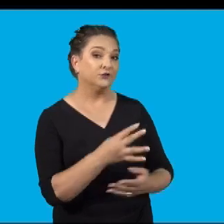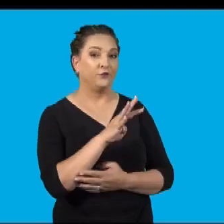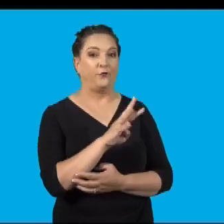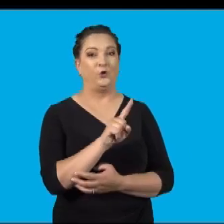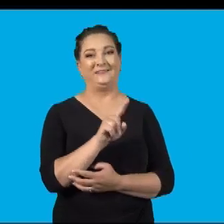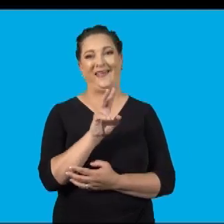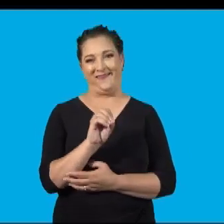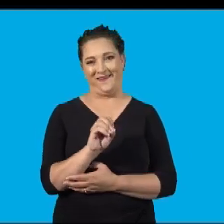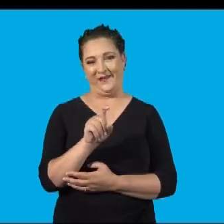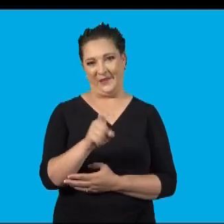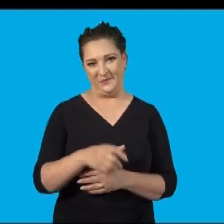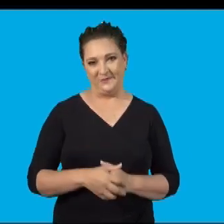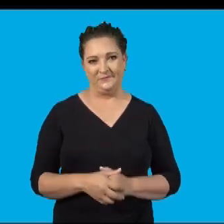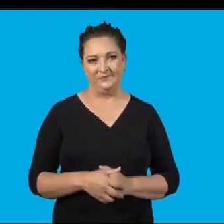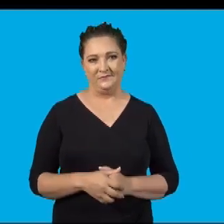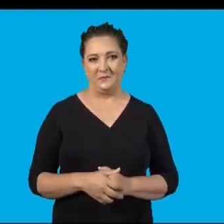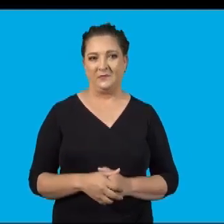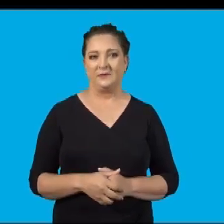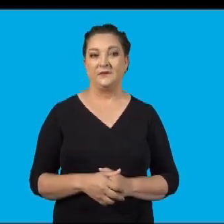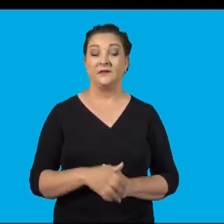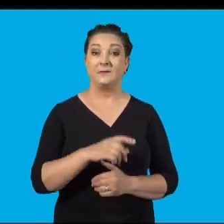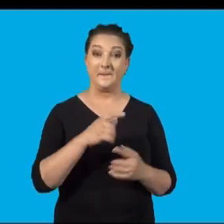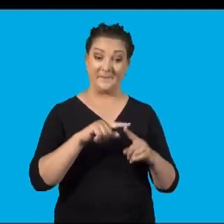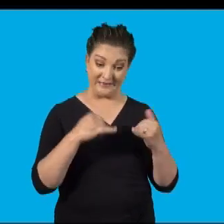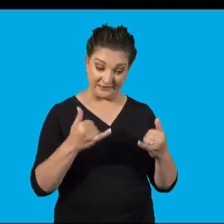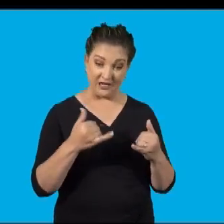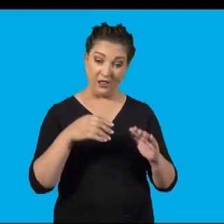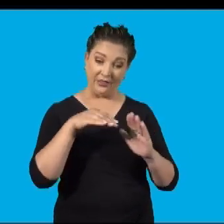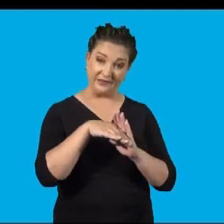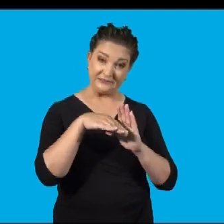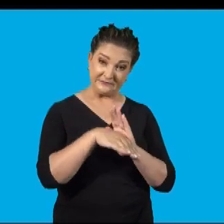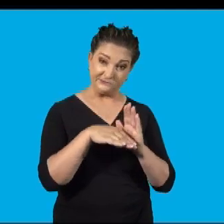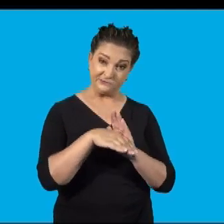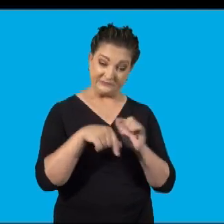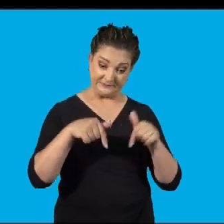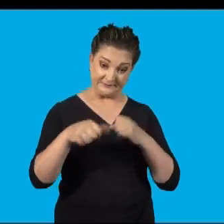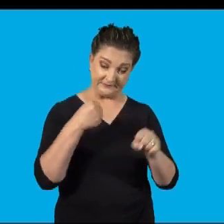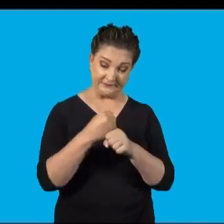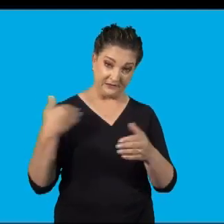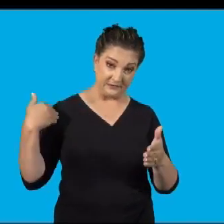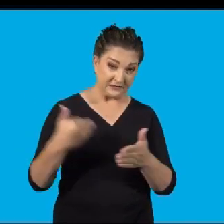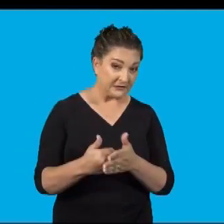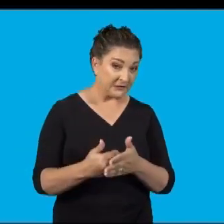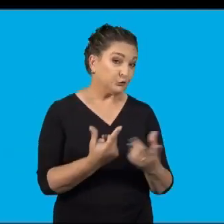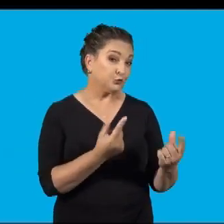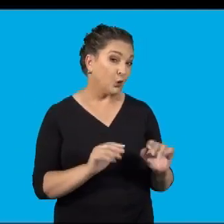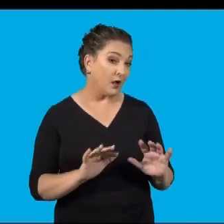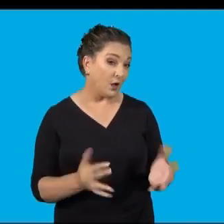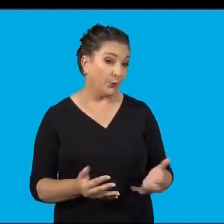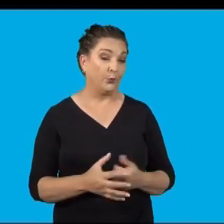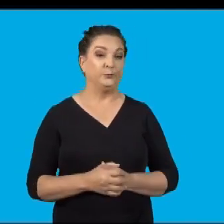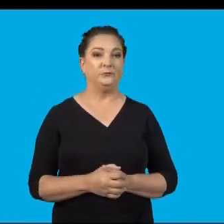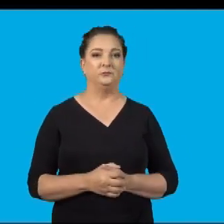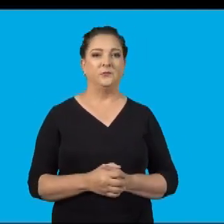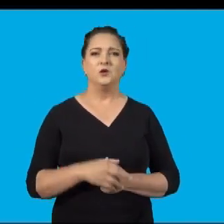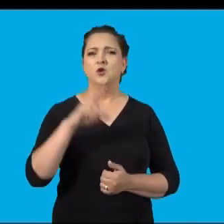was 410,000. Okay, so I now need to get my depreciation here. And to do that, I'll